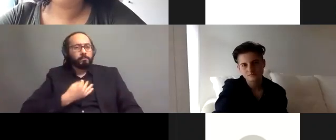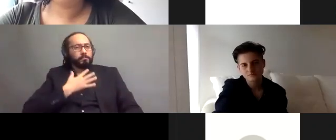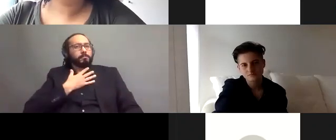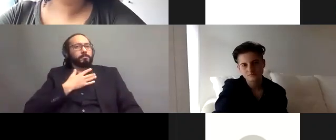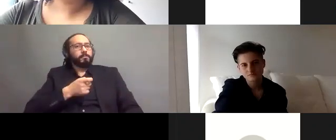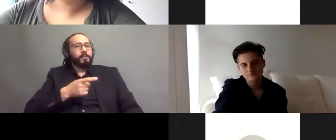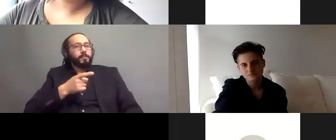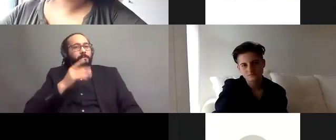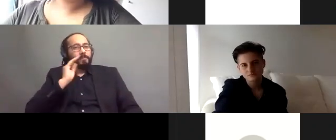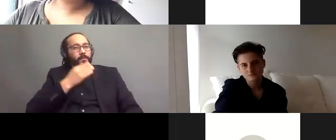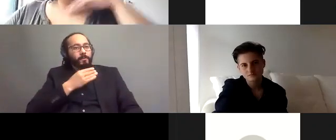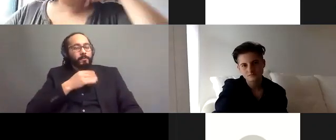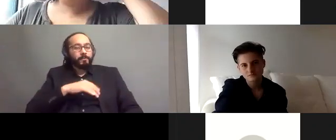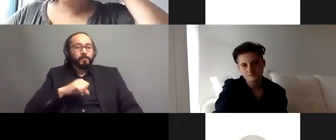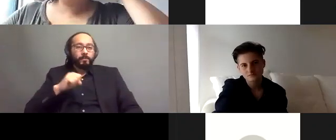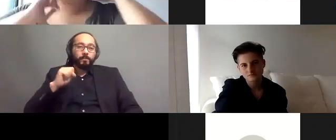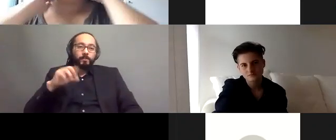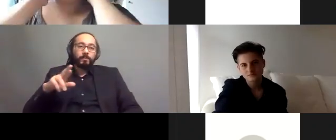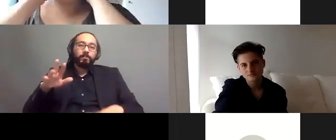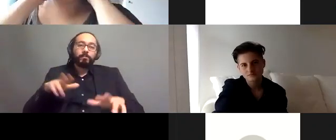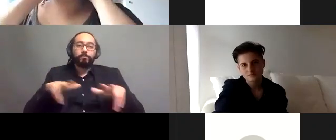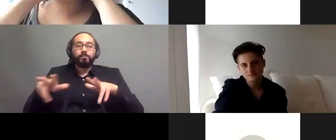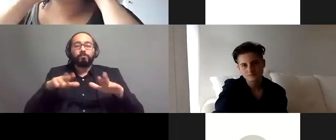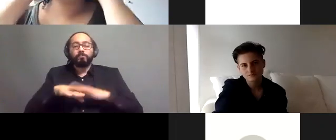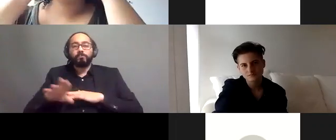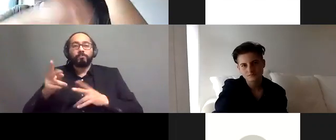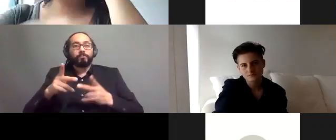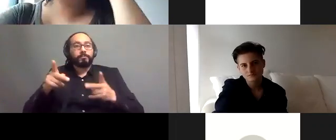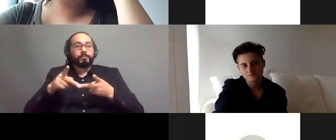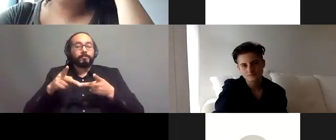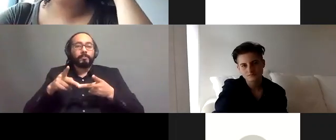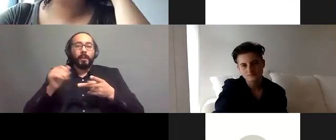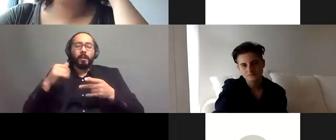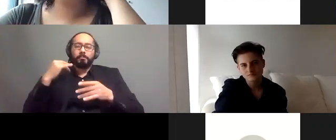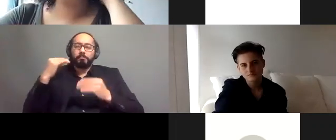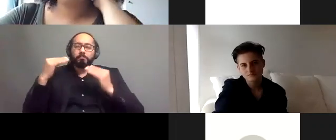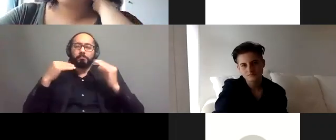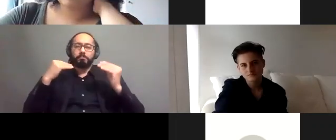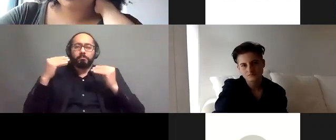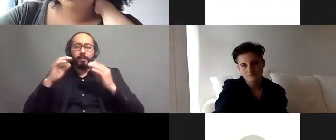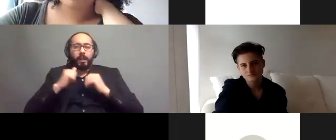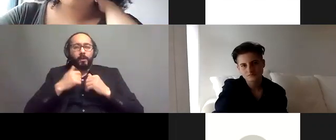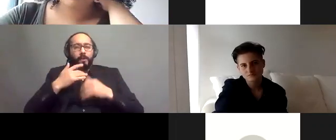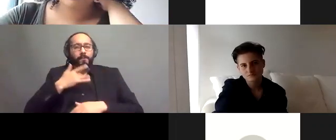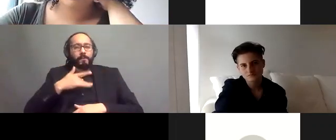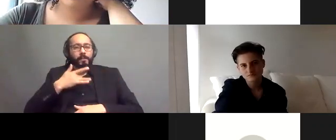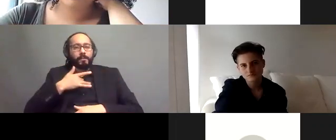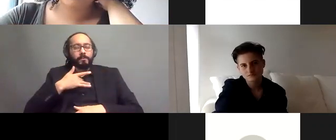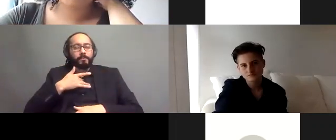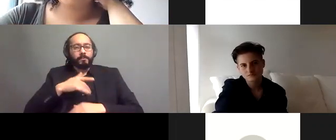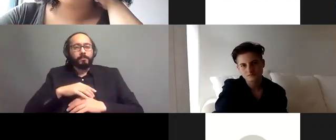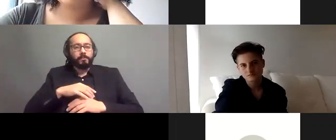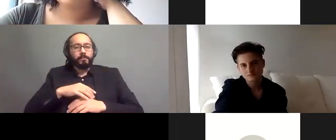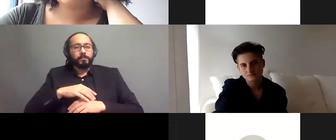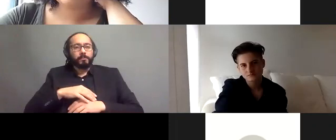or walking into a space and like actually really considering how it makes you feel. But, you know,